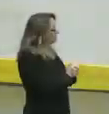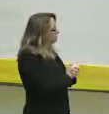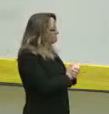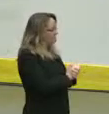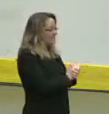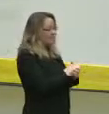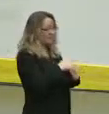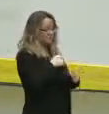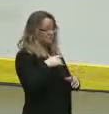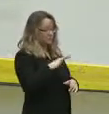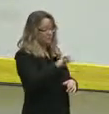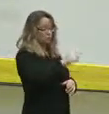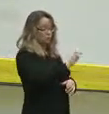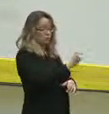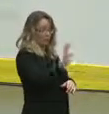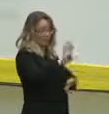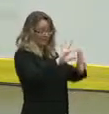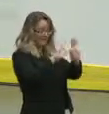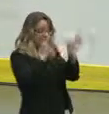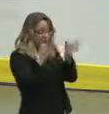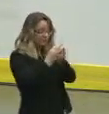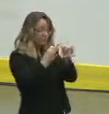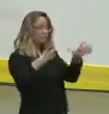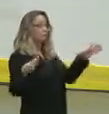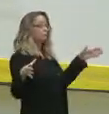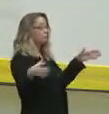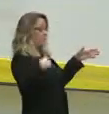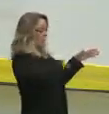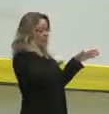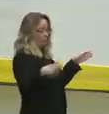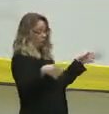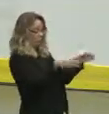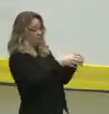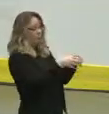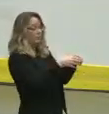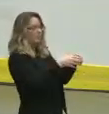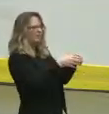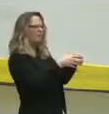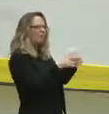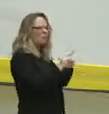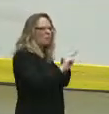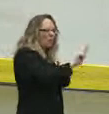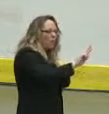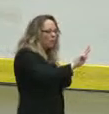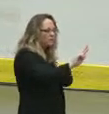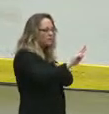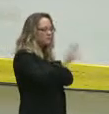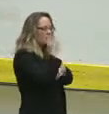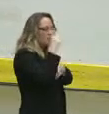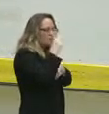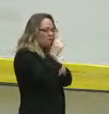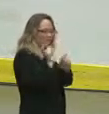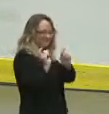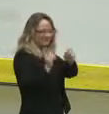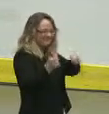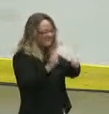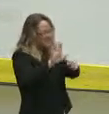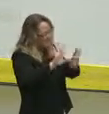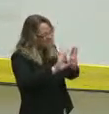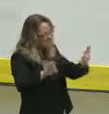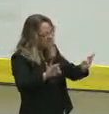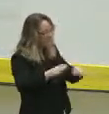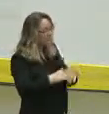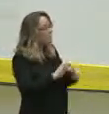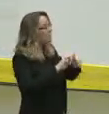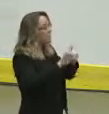We'll be meeting with Joe's family in a few weeks to present them with Joe's diploma. But I'm touched that Joe's parents, Barbara and